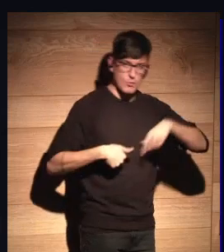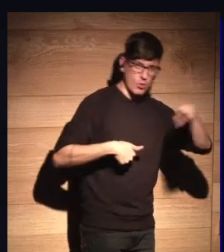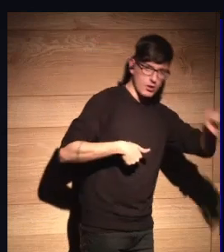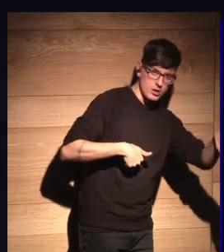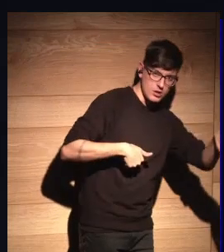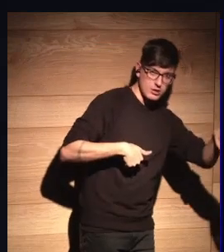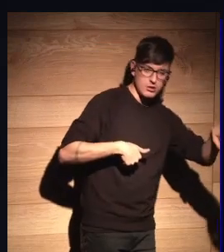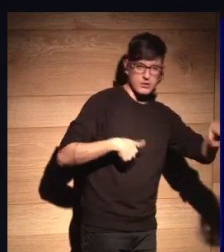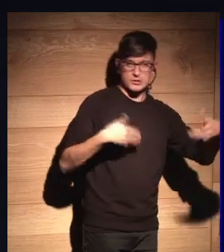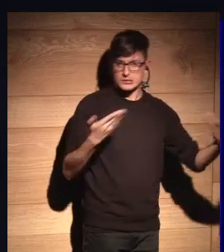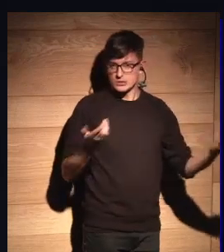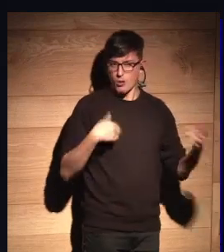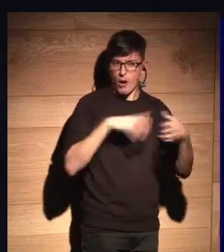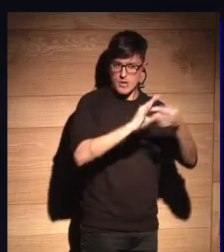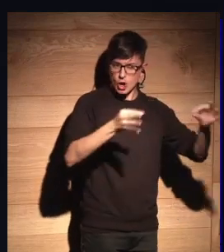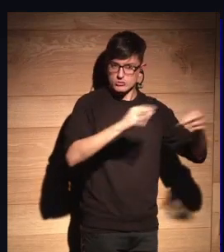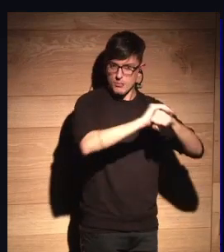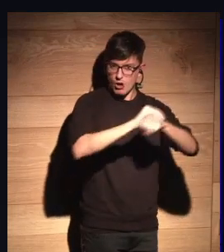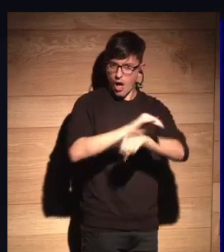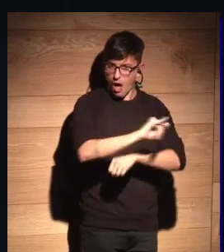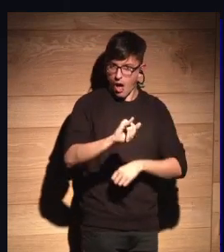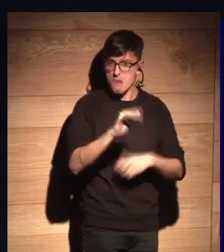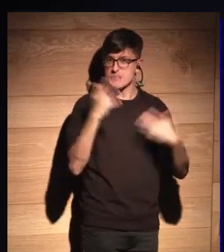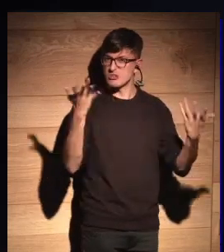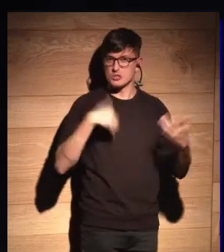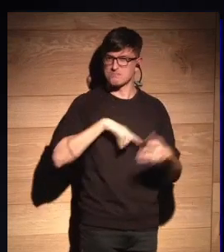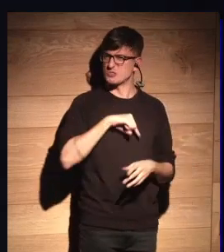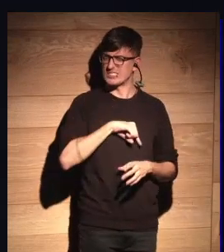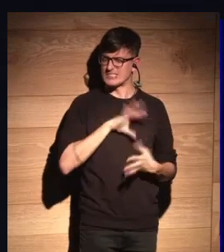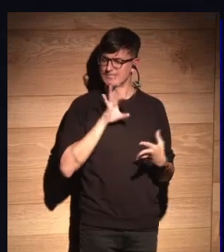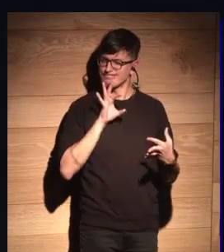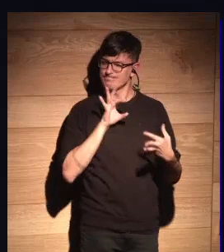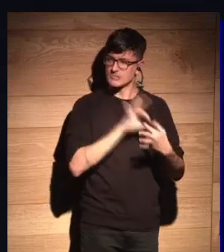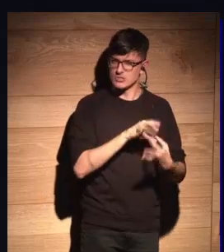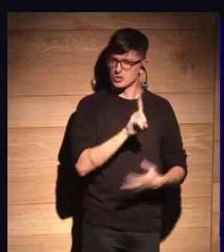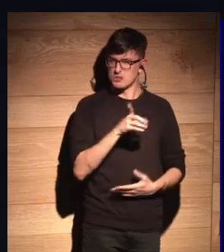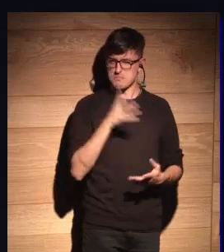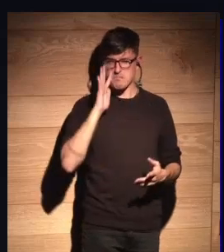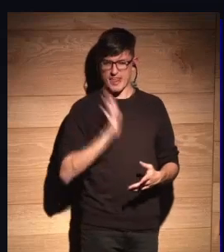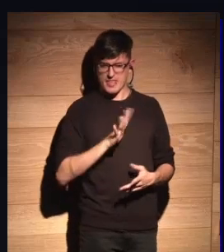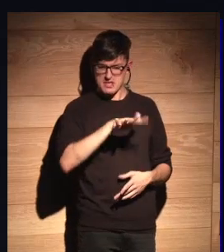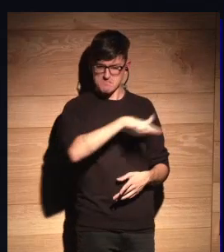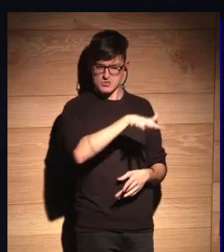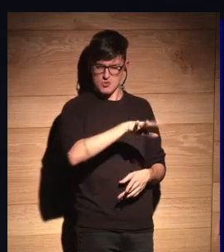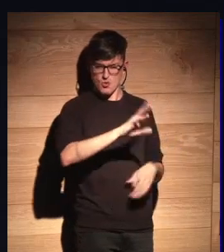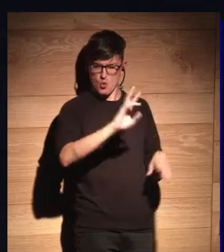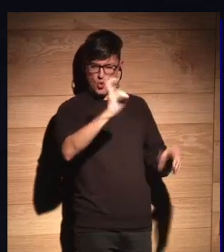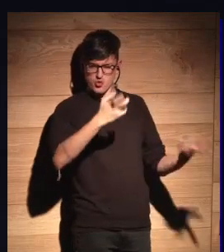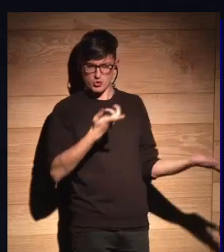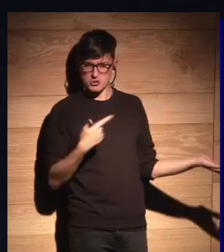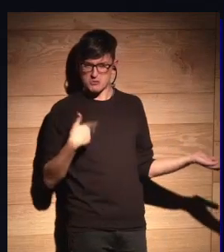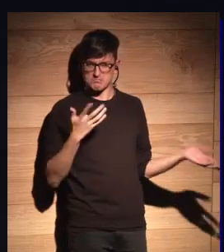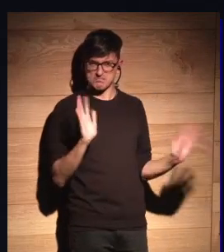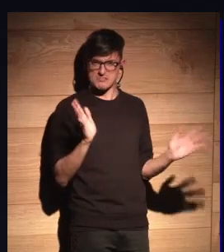friends and all that there, but it just feels like another place that I'm sort of traveling through. So I